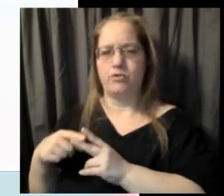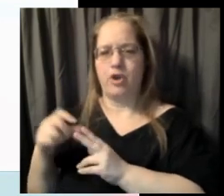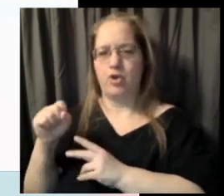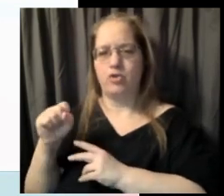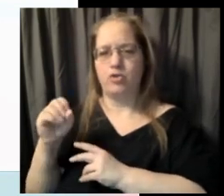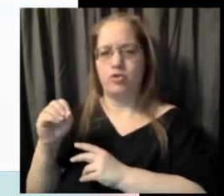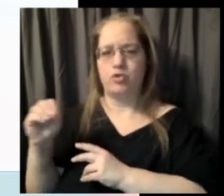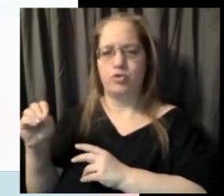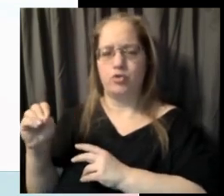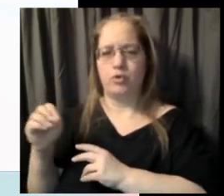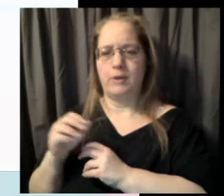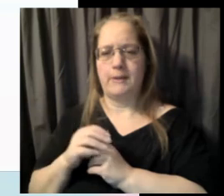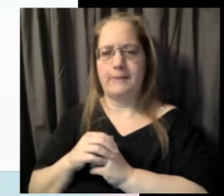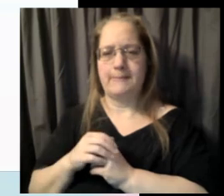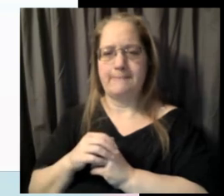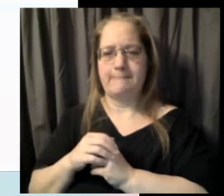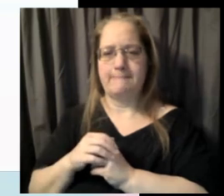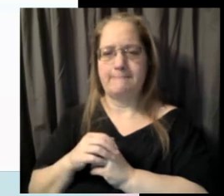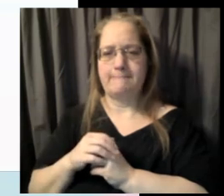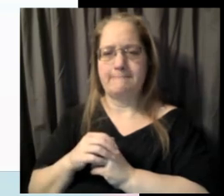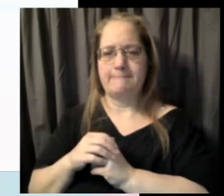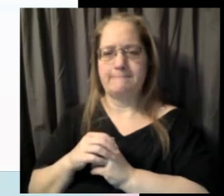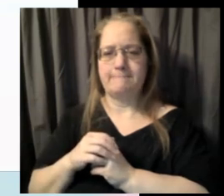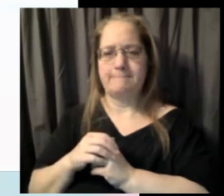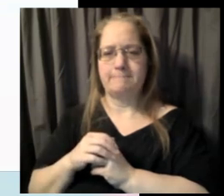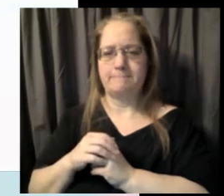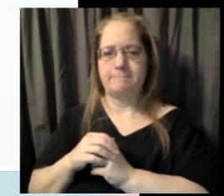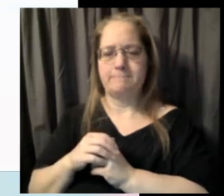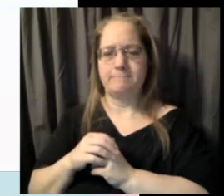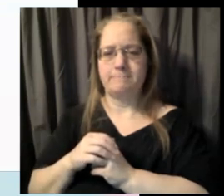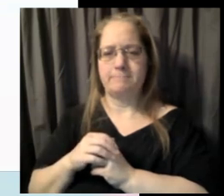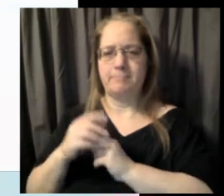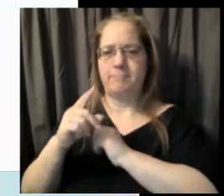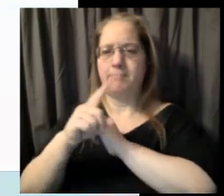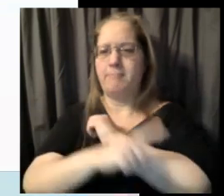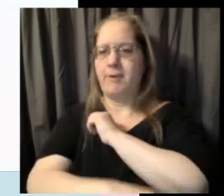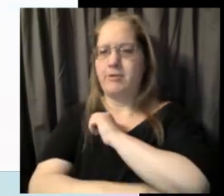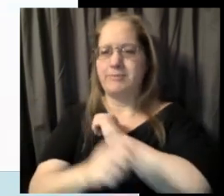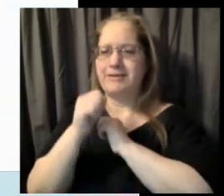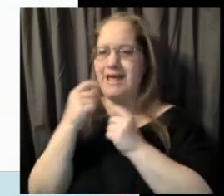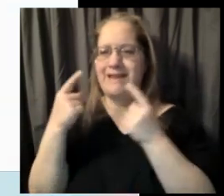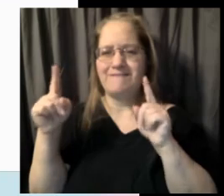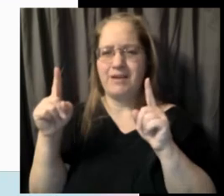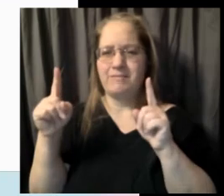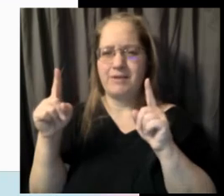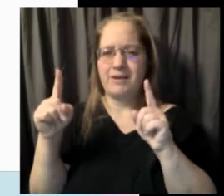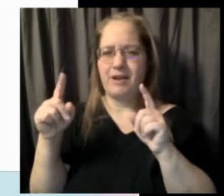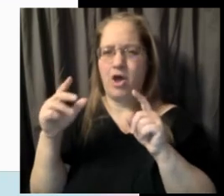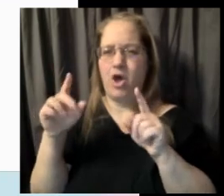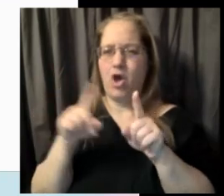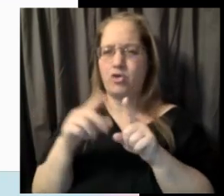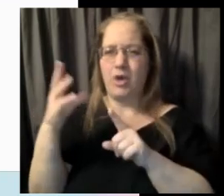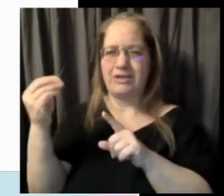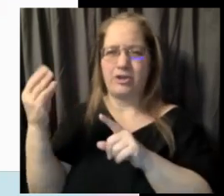The participant says punishment's not effective, but neither are